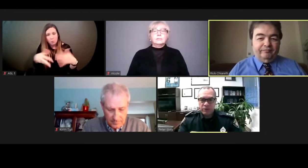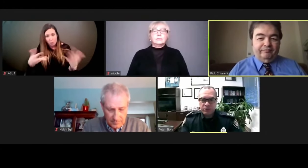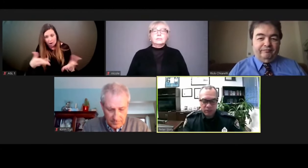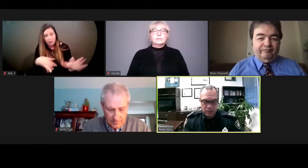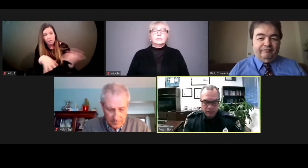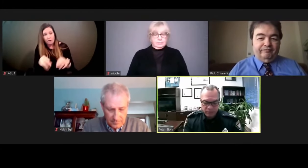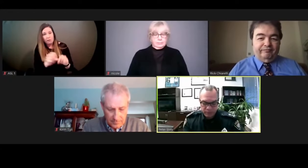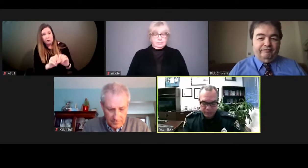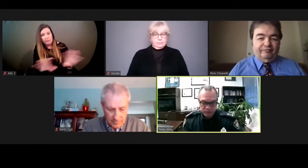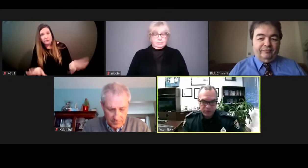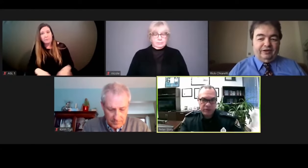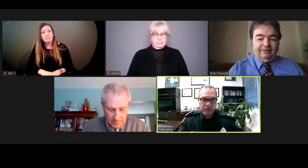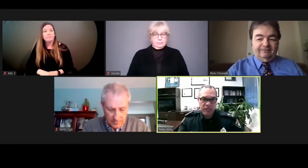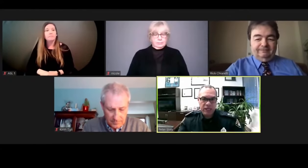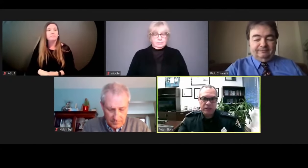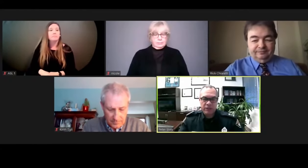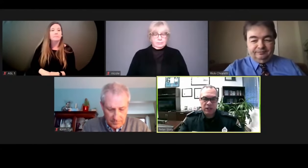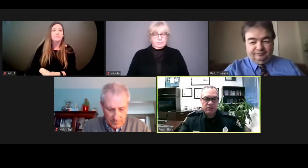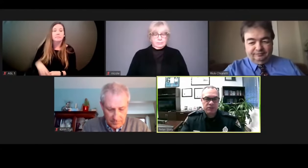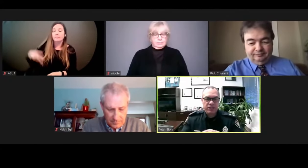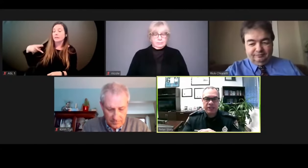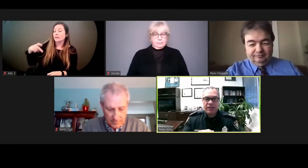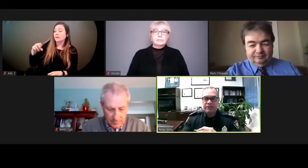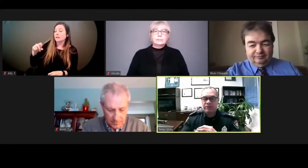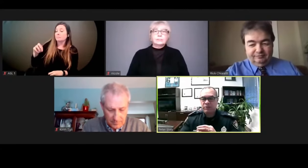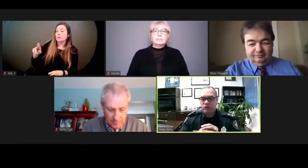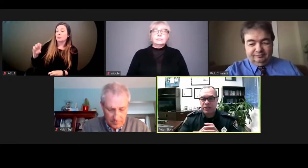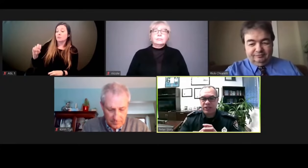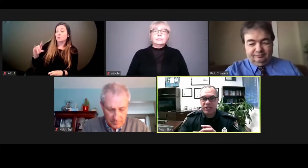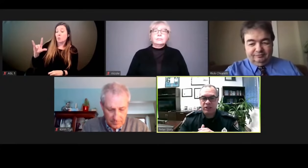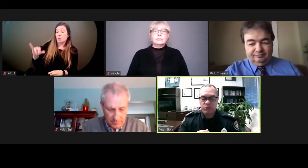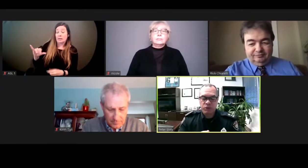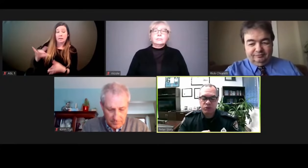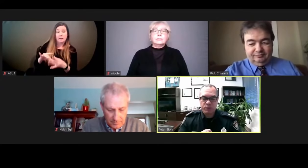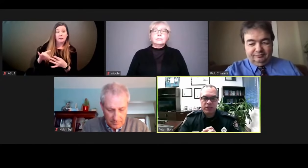Thank you, Councillor. In regards to hate, it must be